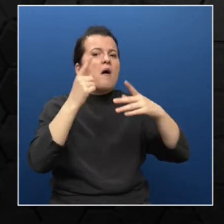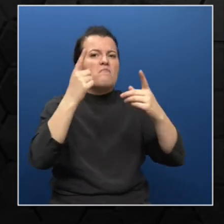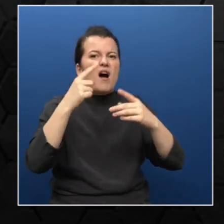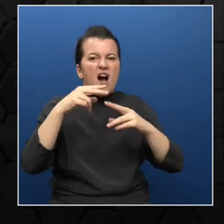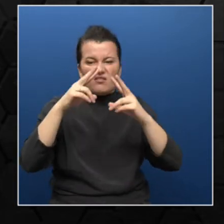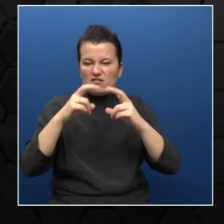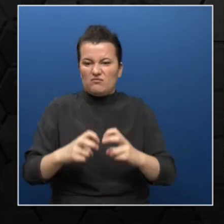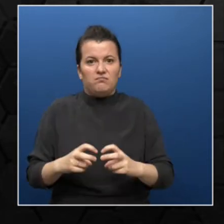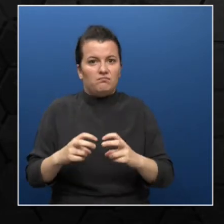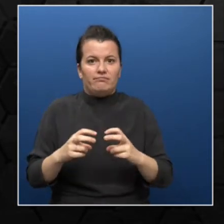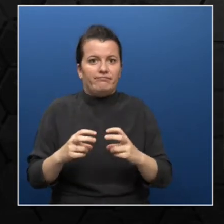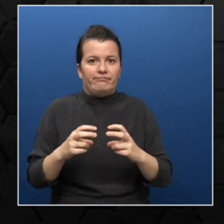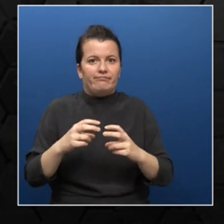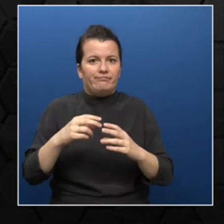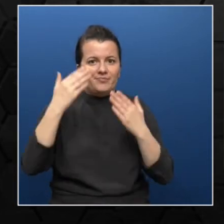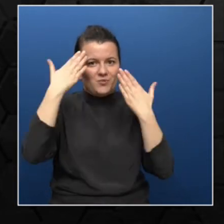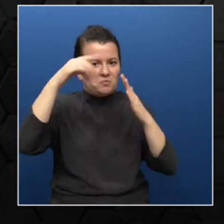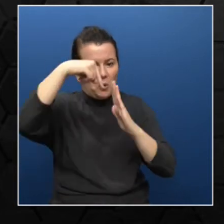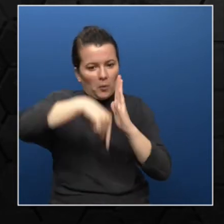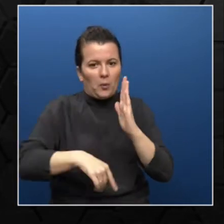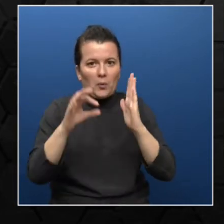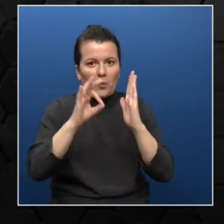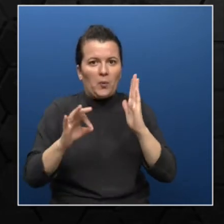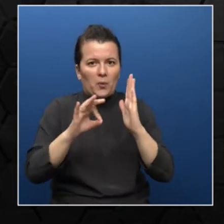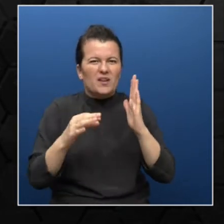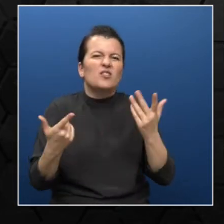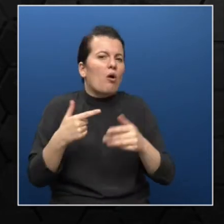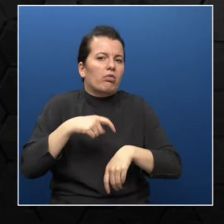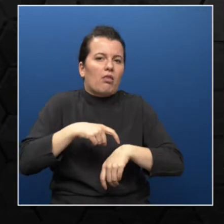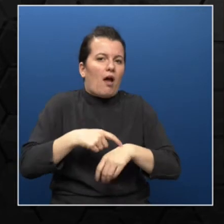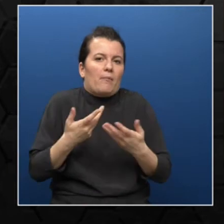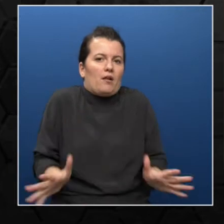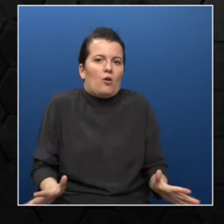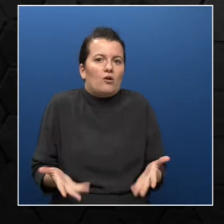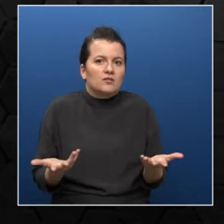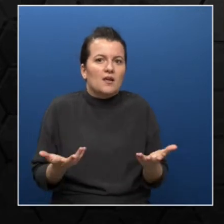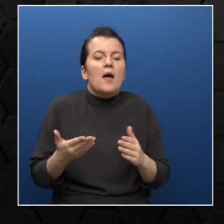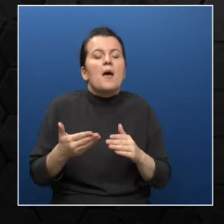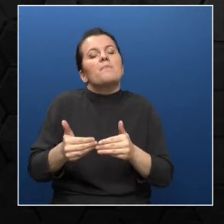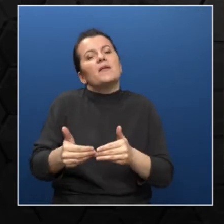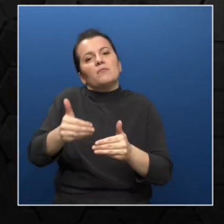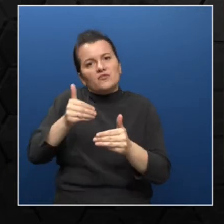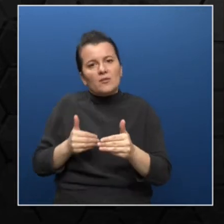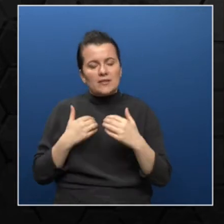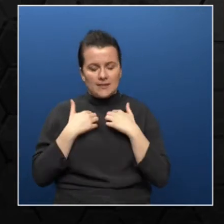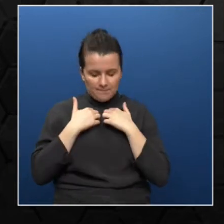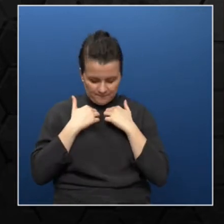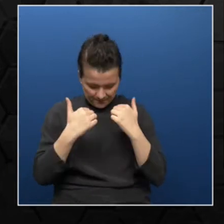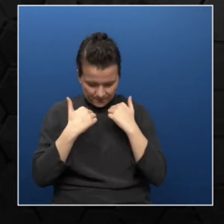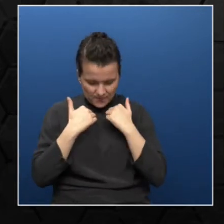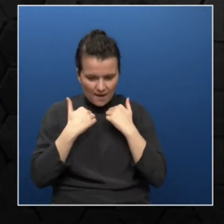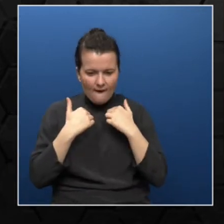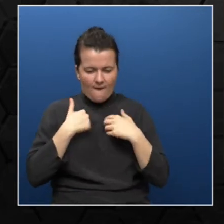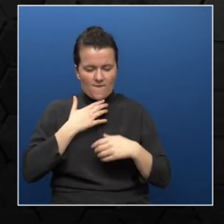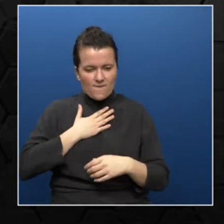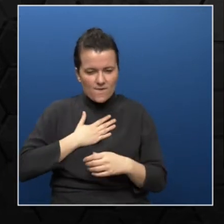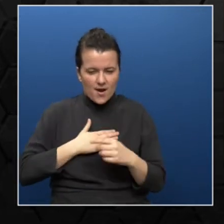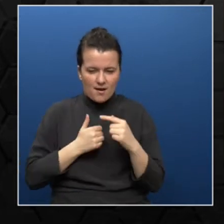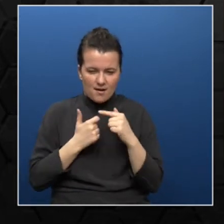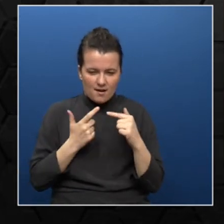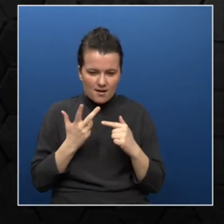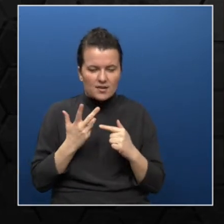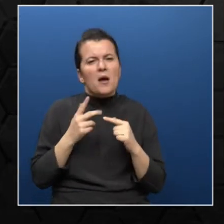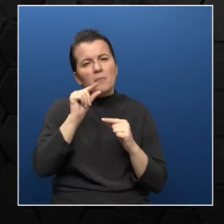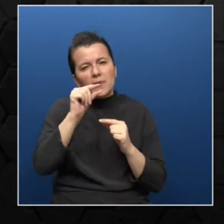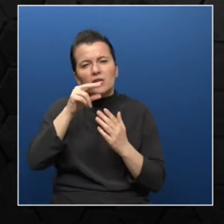time. And that can be saved if you do a me search before doing a research and exploring what you want to do, maybe reading some papers about